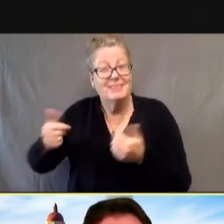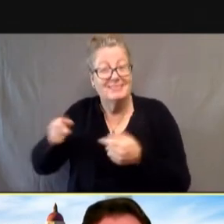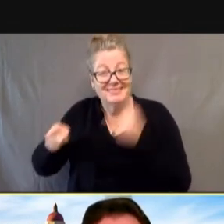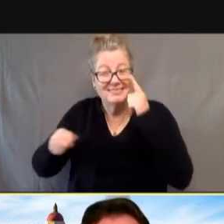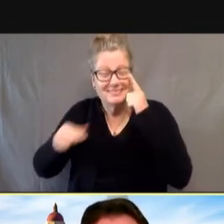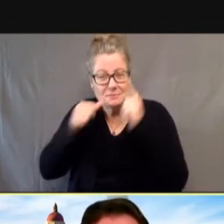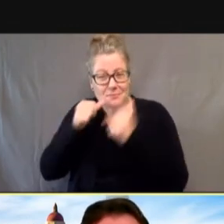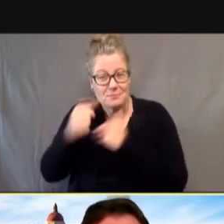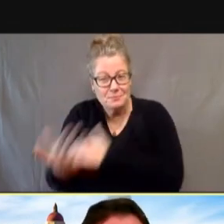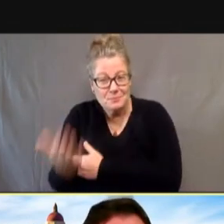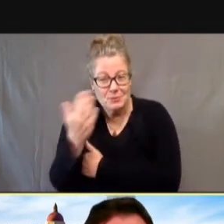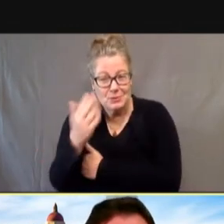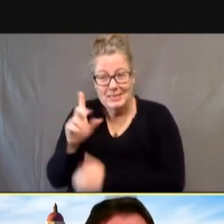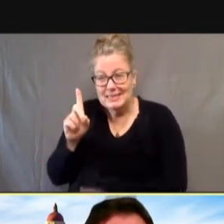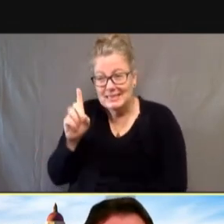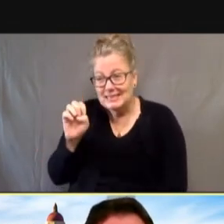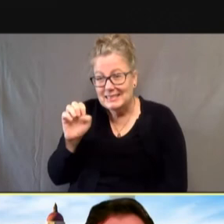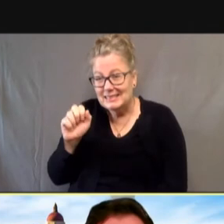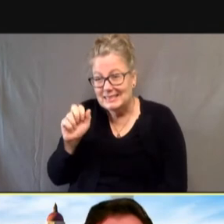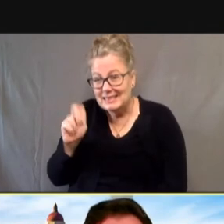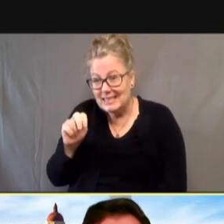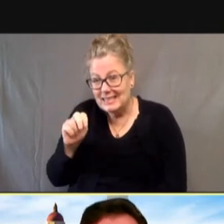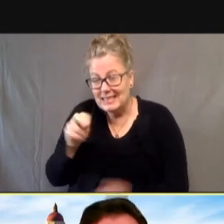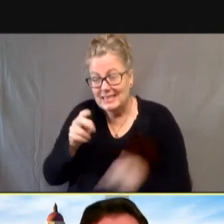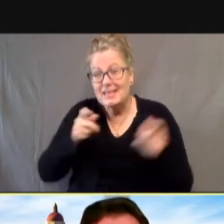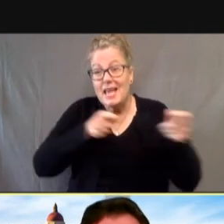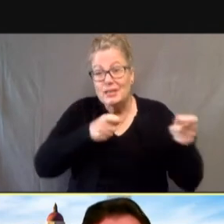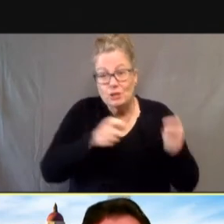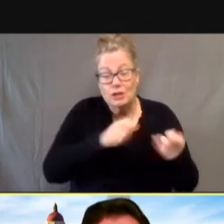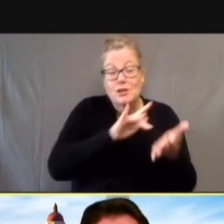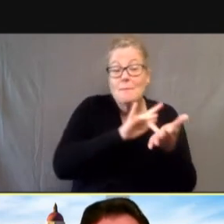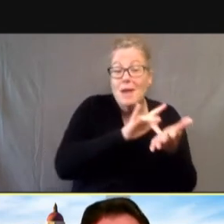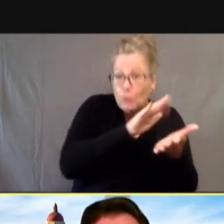in charge of the medical school, but the CEOs are in charge